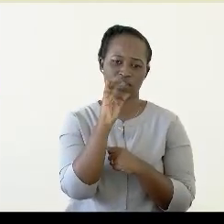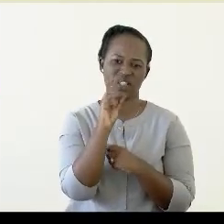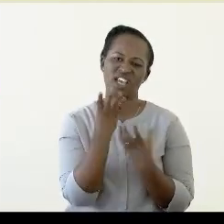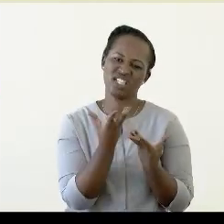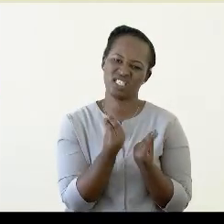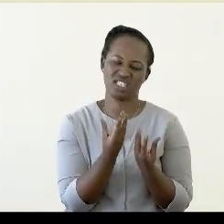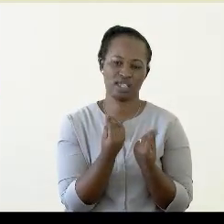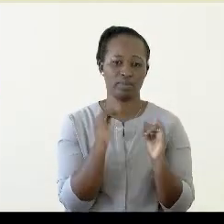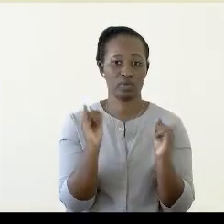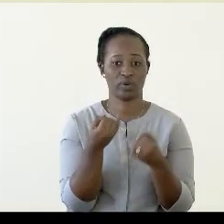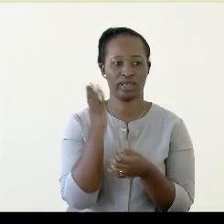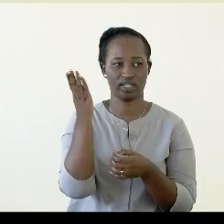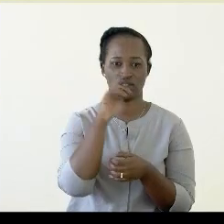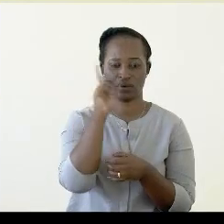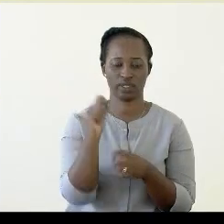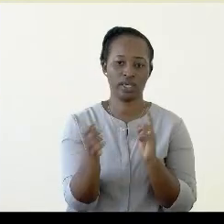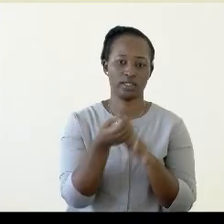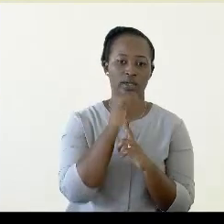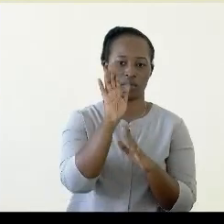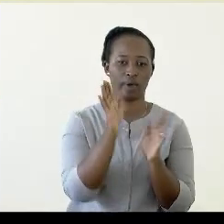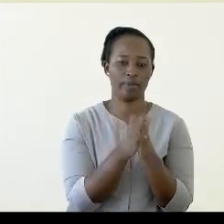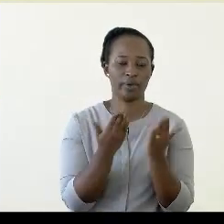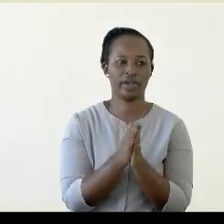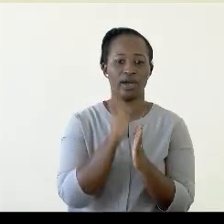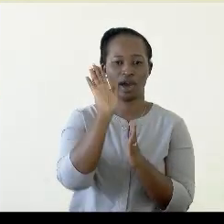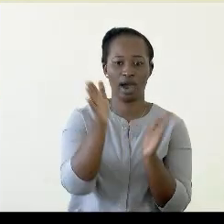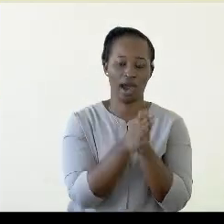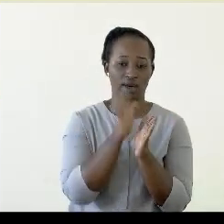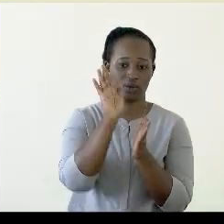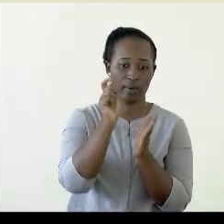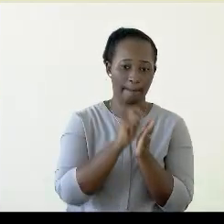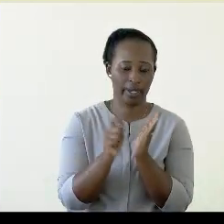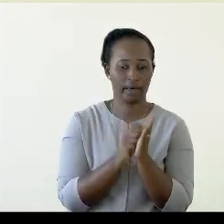it, please. Take your book and your pen and try it.